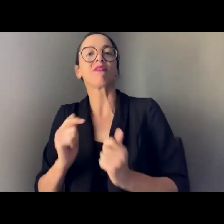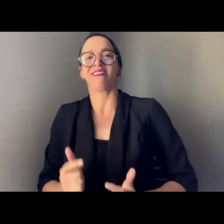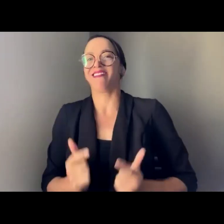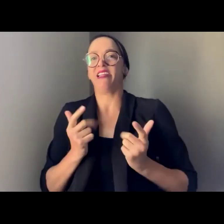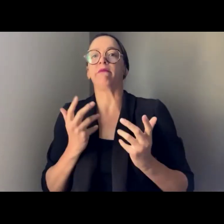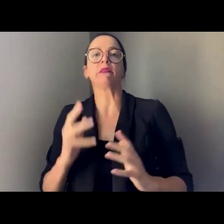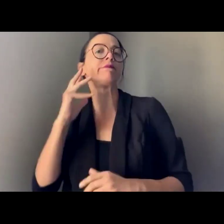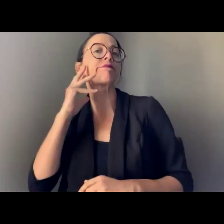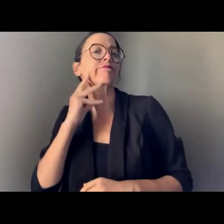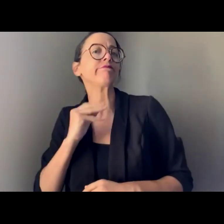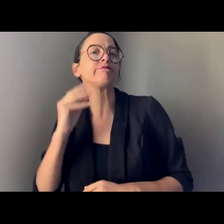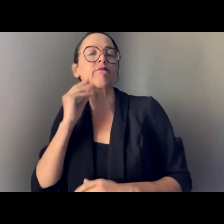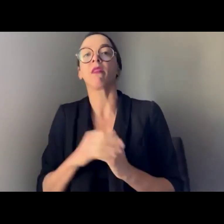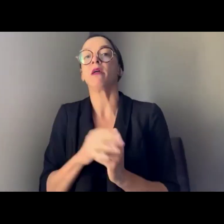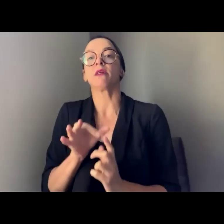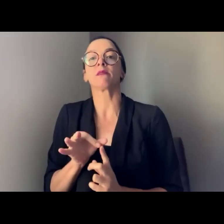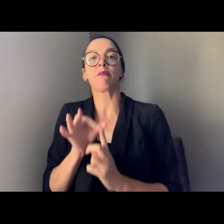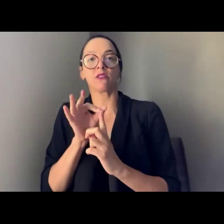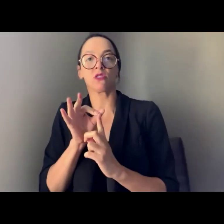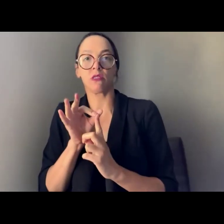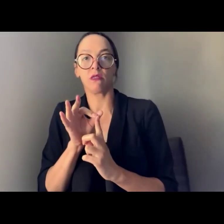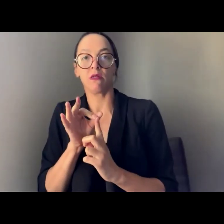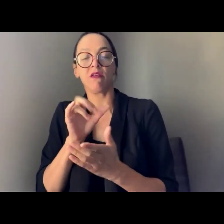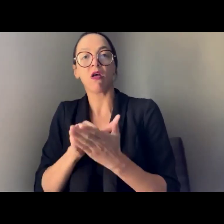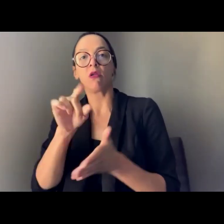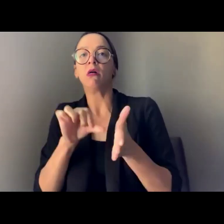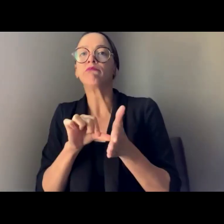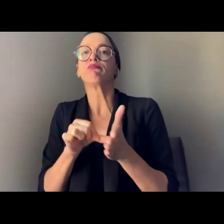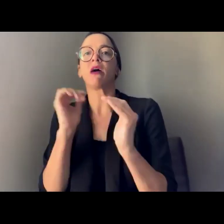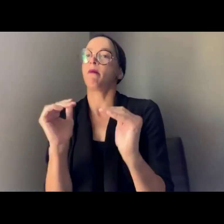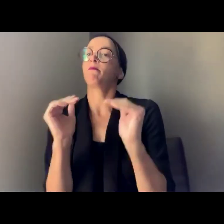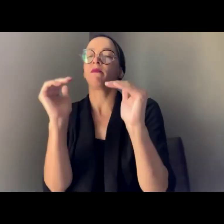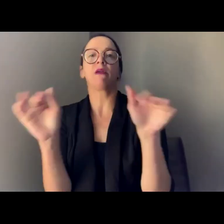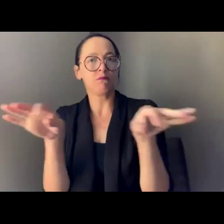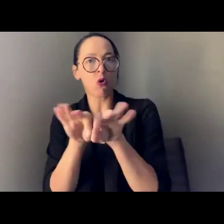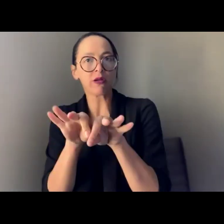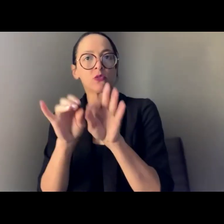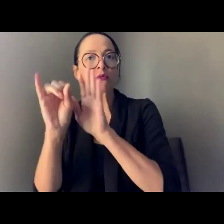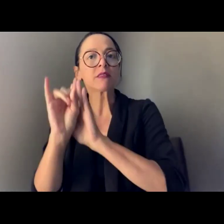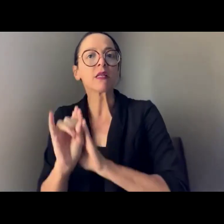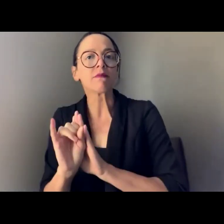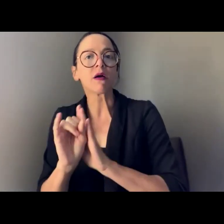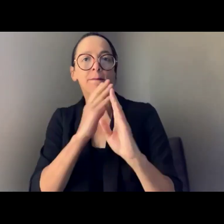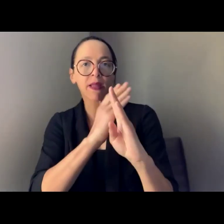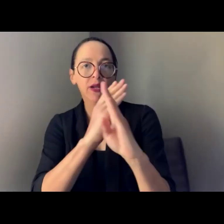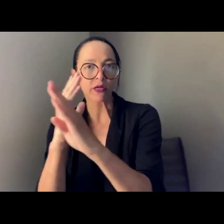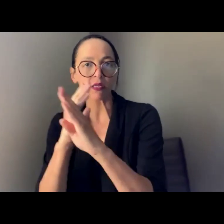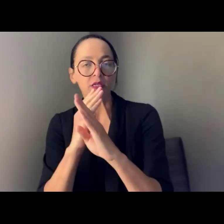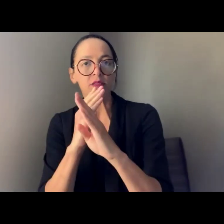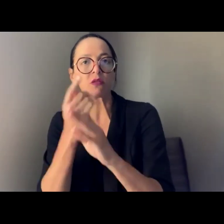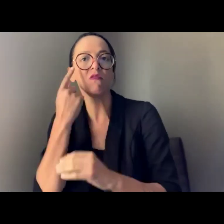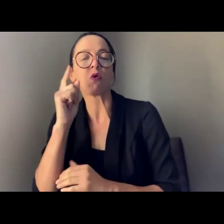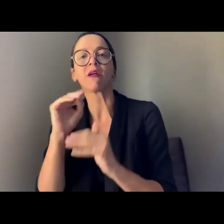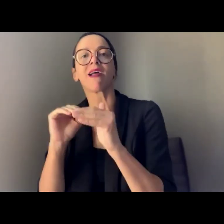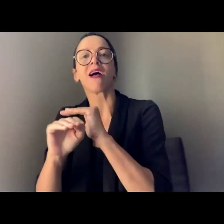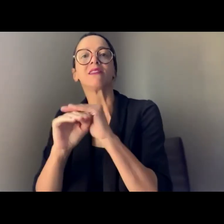your sort of uplifting the importance of identifying barriers and access to services. And I'm hoping you could speak a